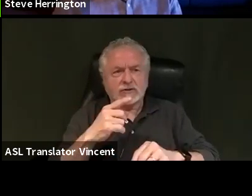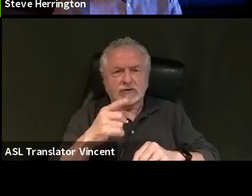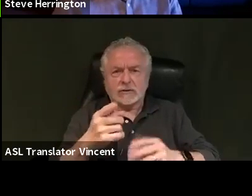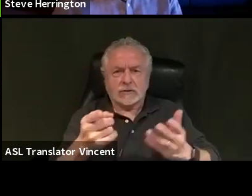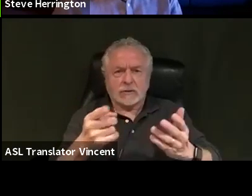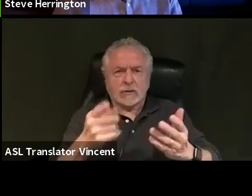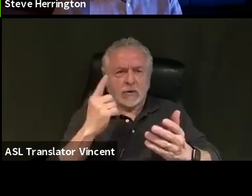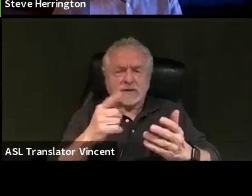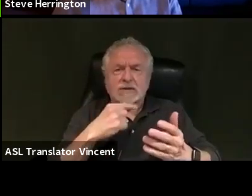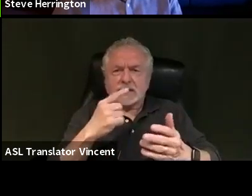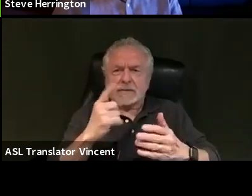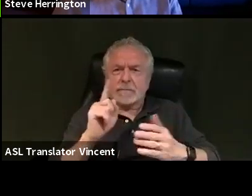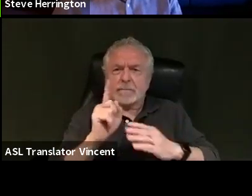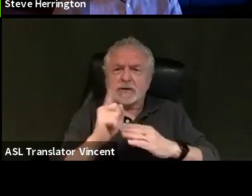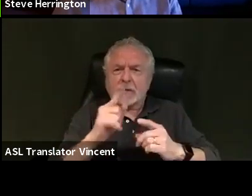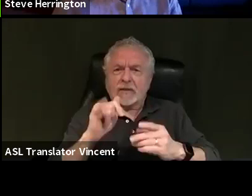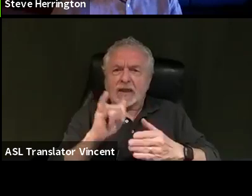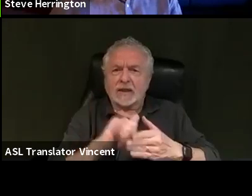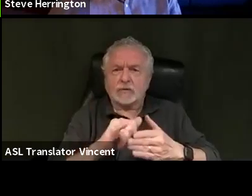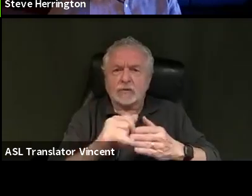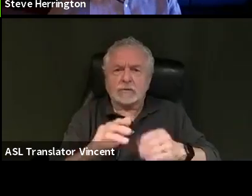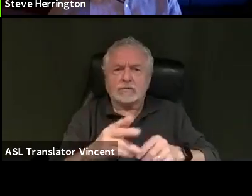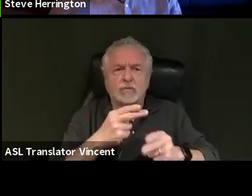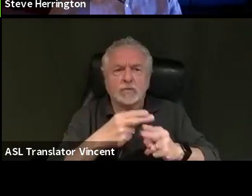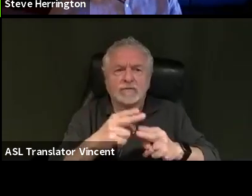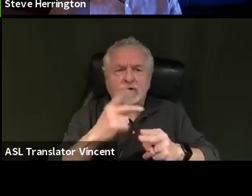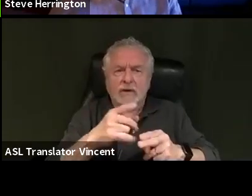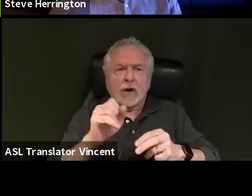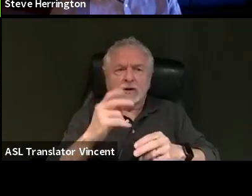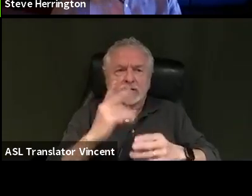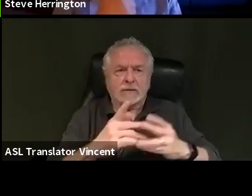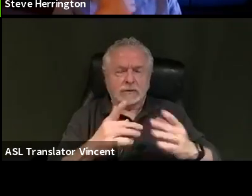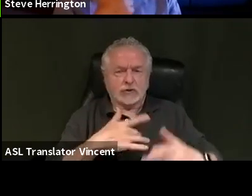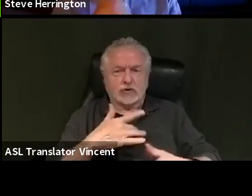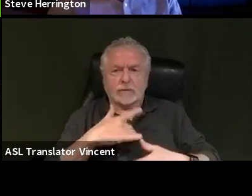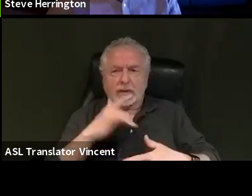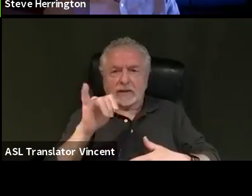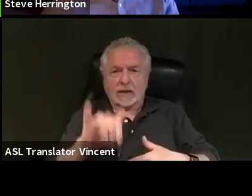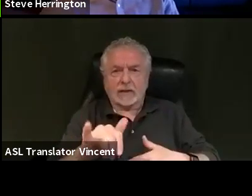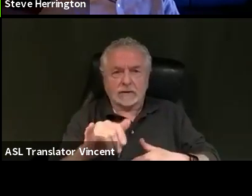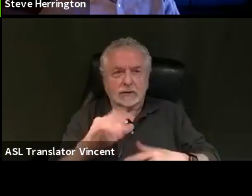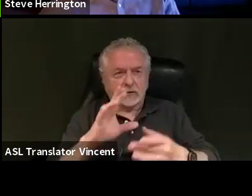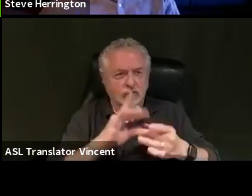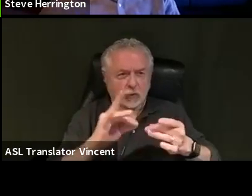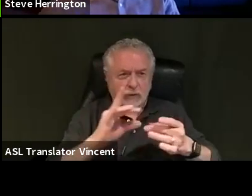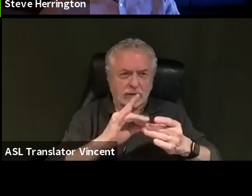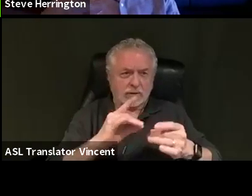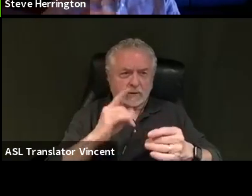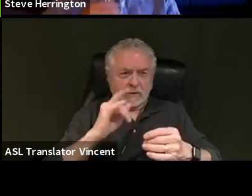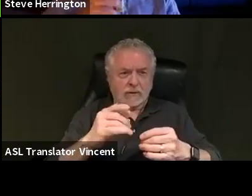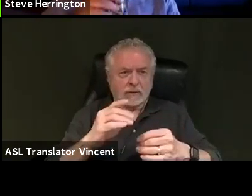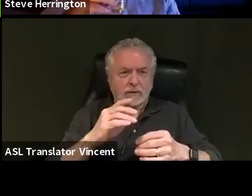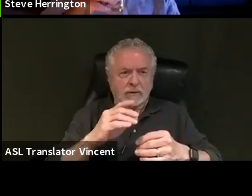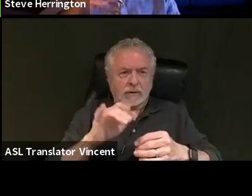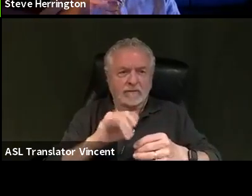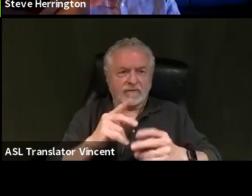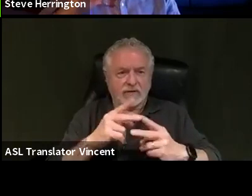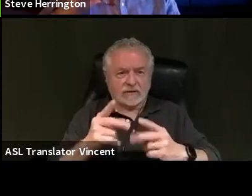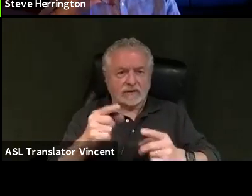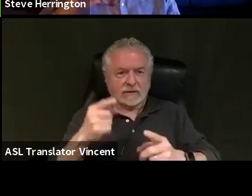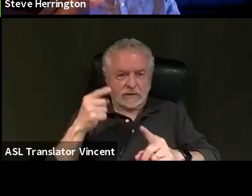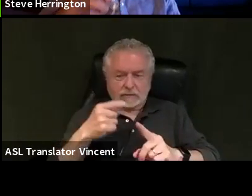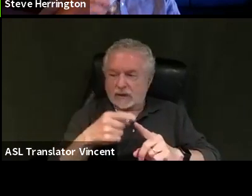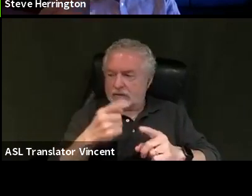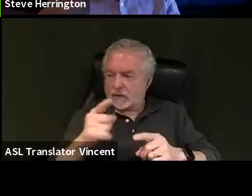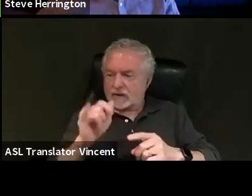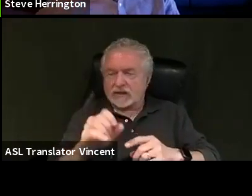sort of wonder if you just take a second to talk about that real briefly, because I know there are some concerns about that story. I know there's also some very special